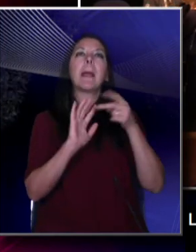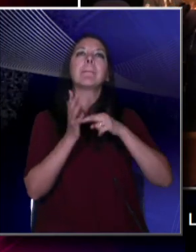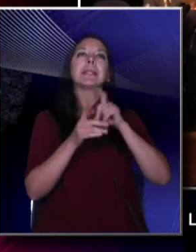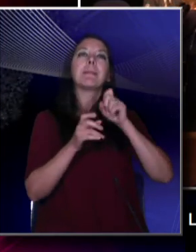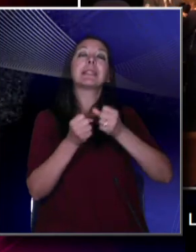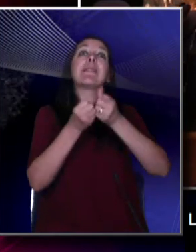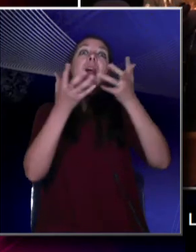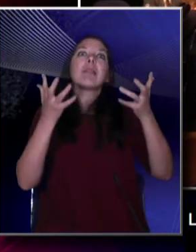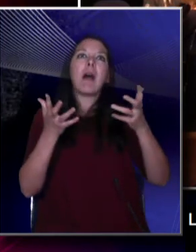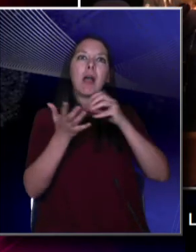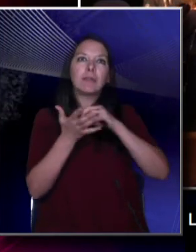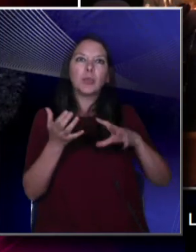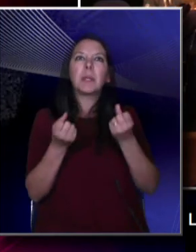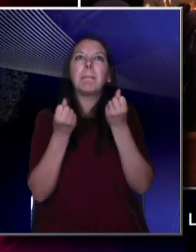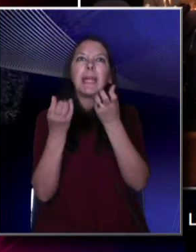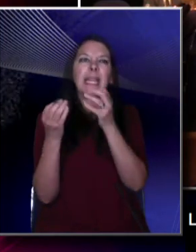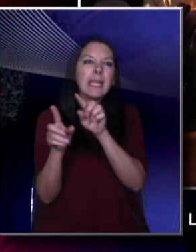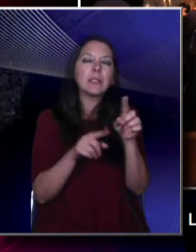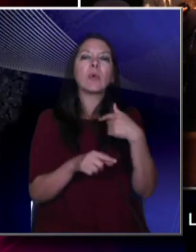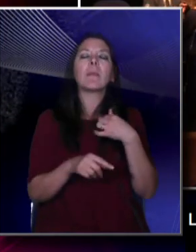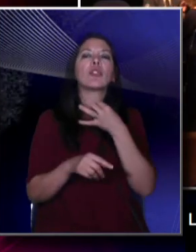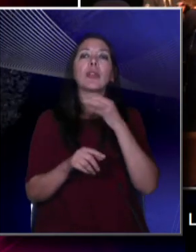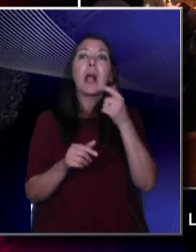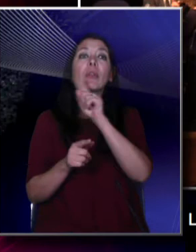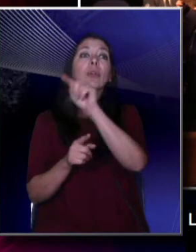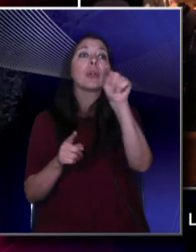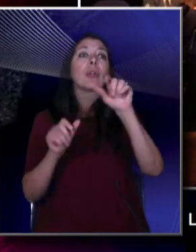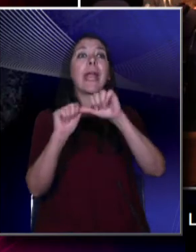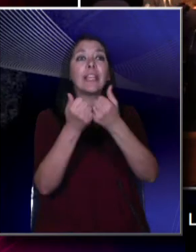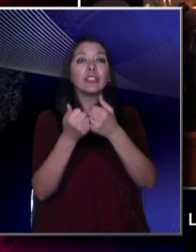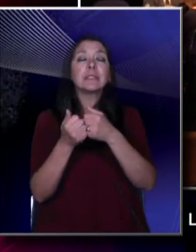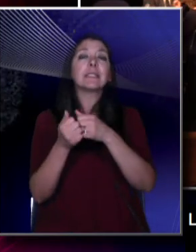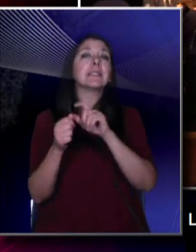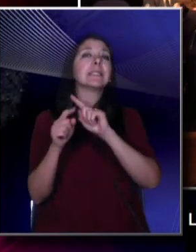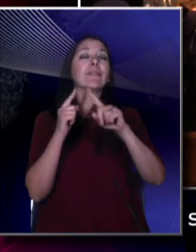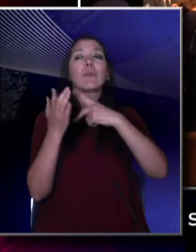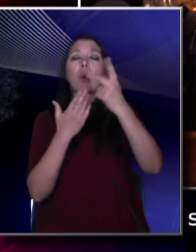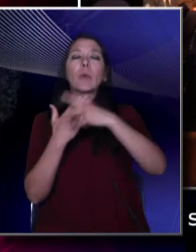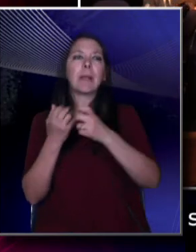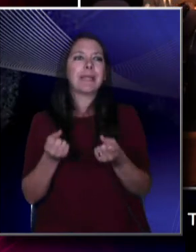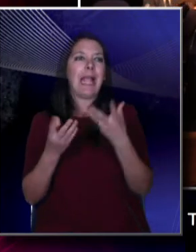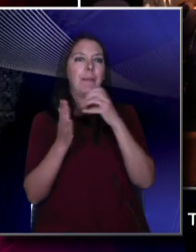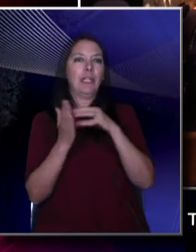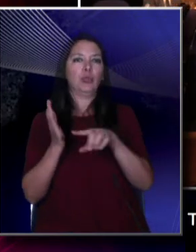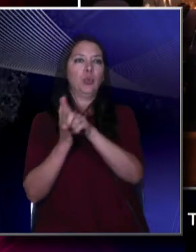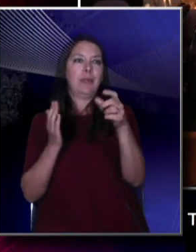peers. So I would like to see the enrollment, the ages, and the distribution.